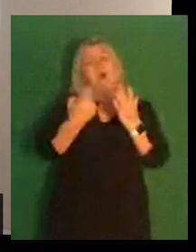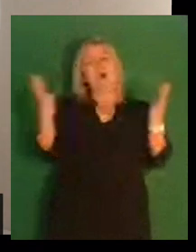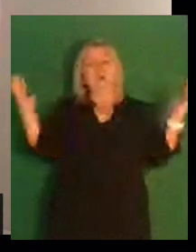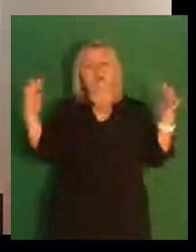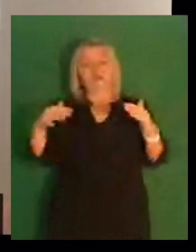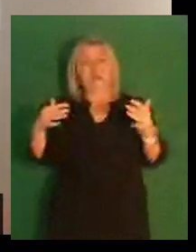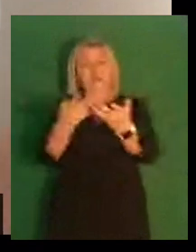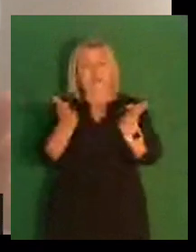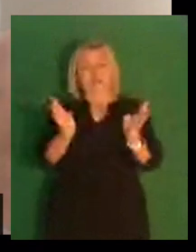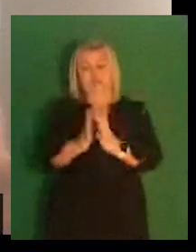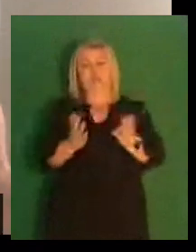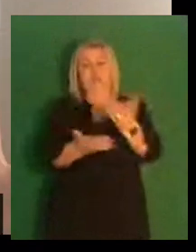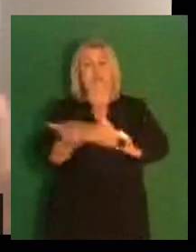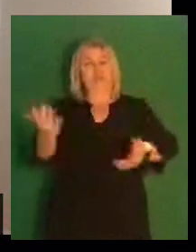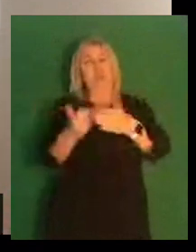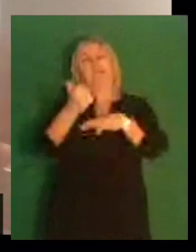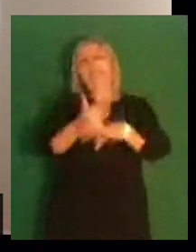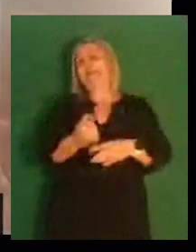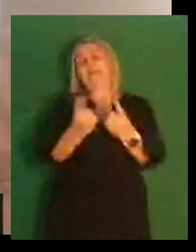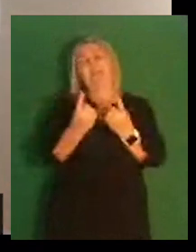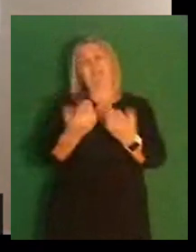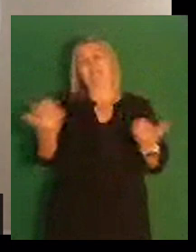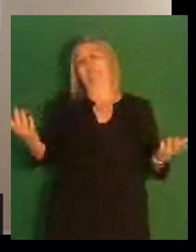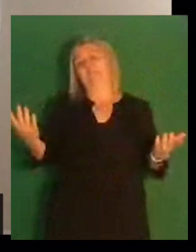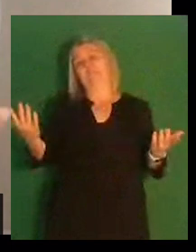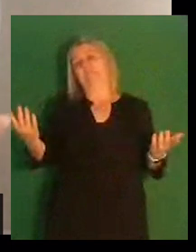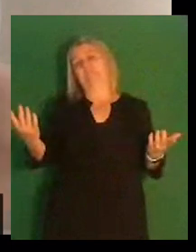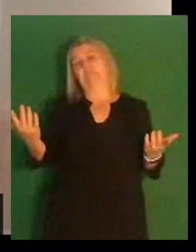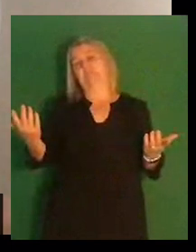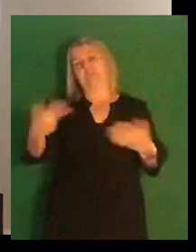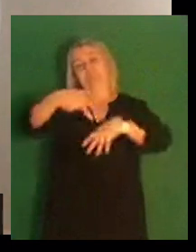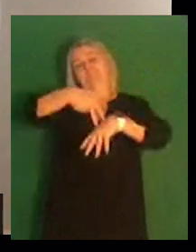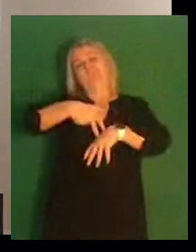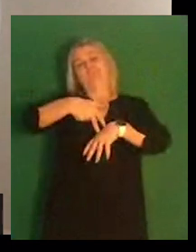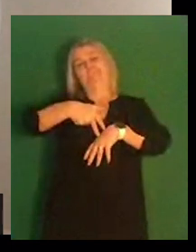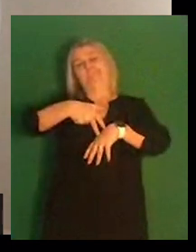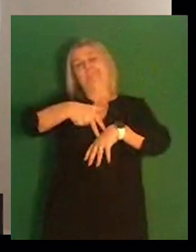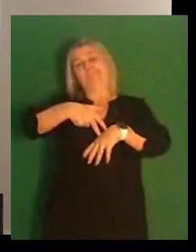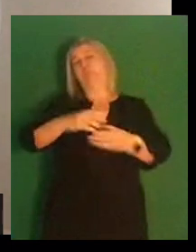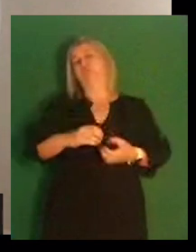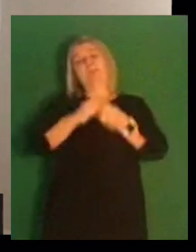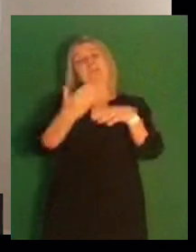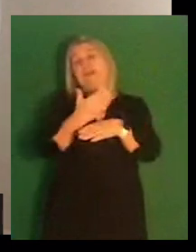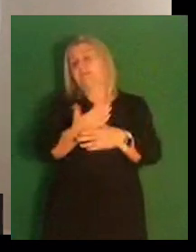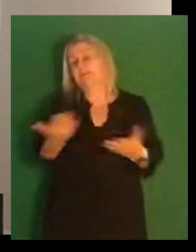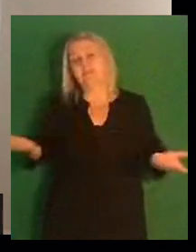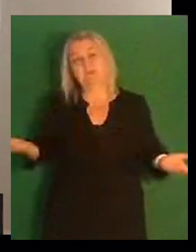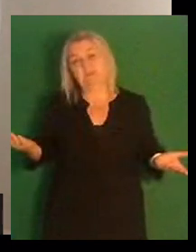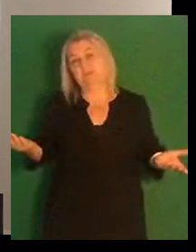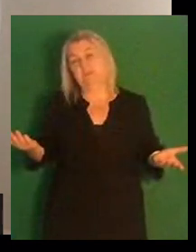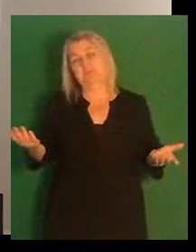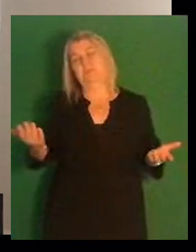most basic thing of holding space for creative practice. So for any number of, you